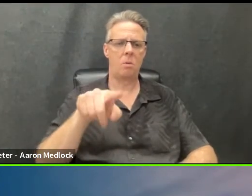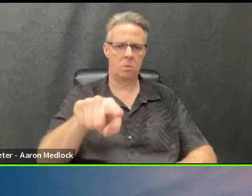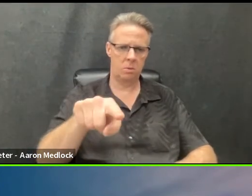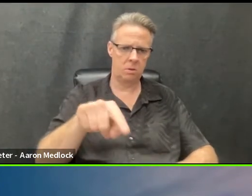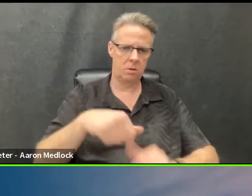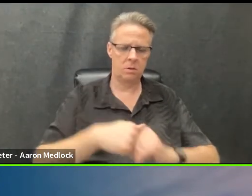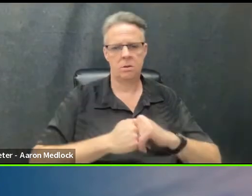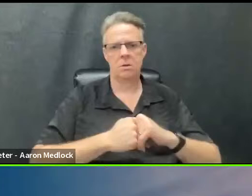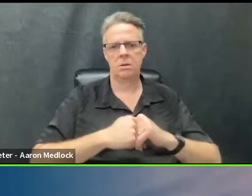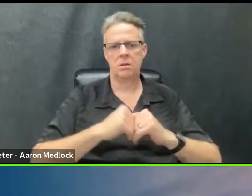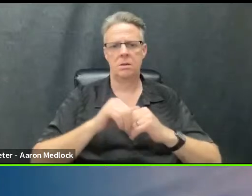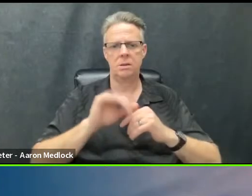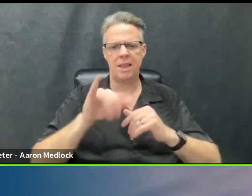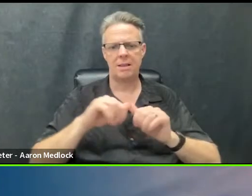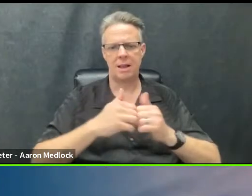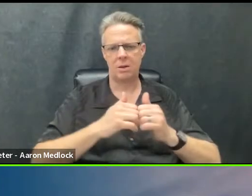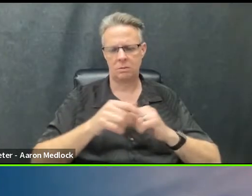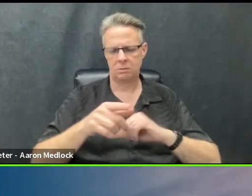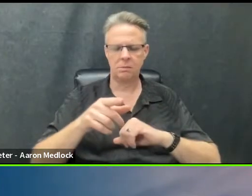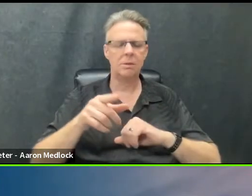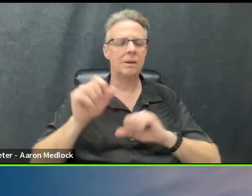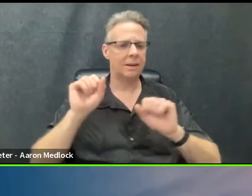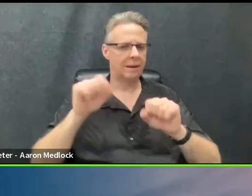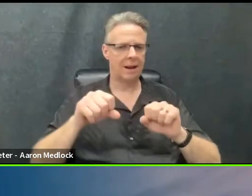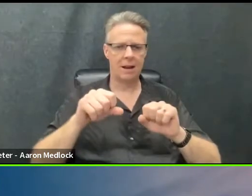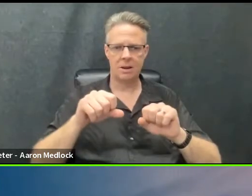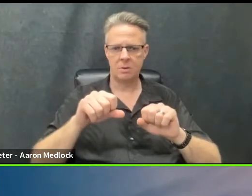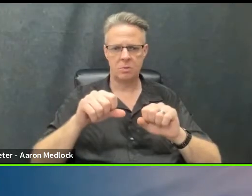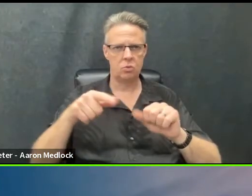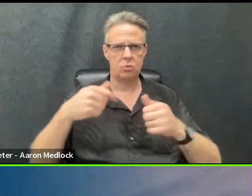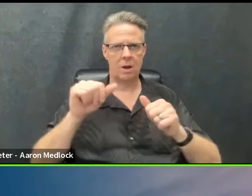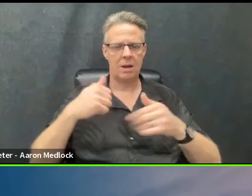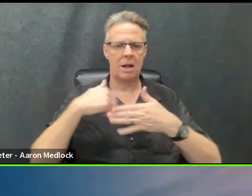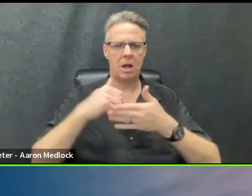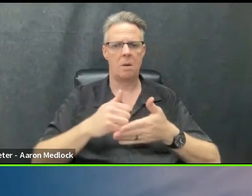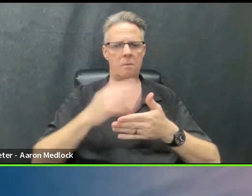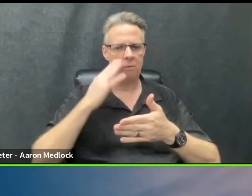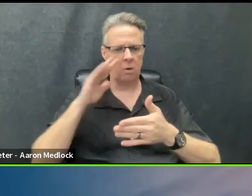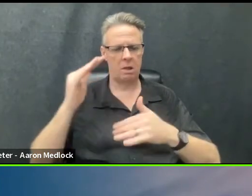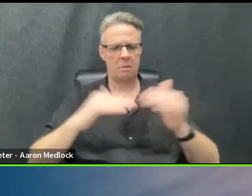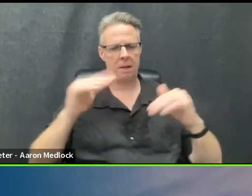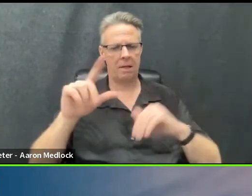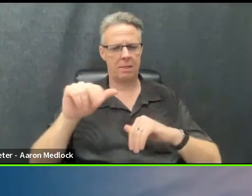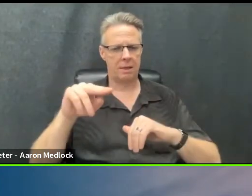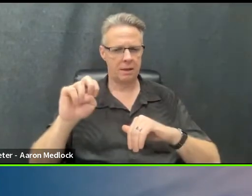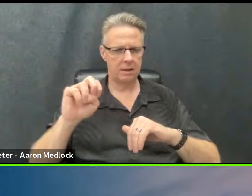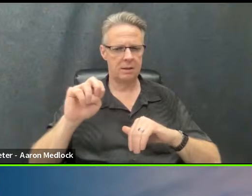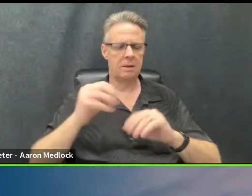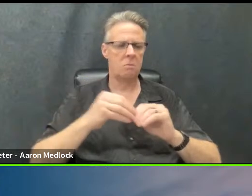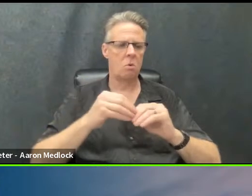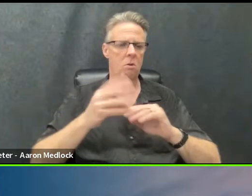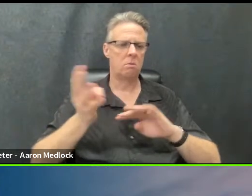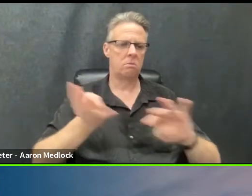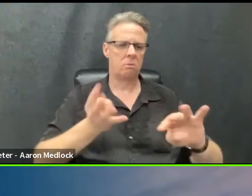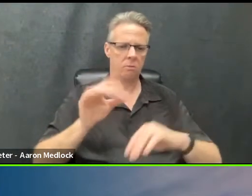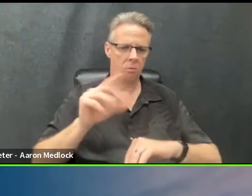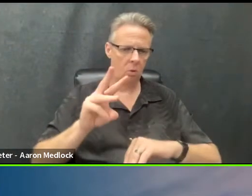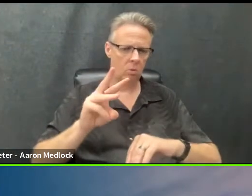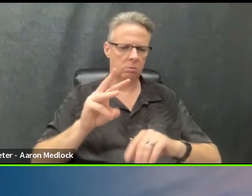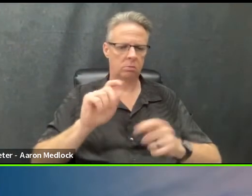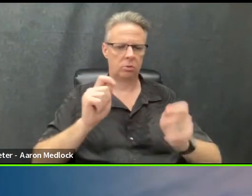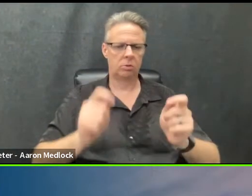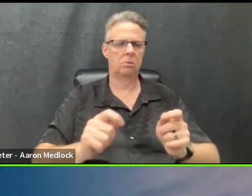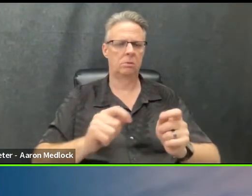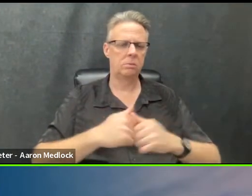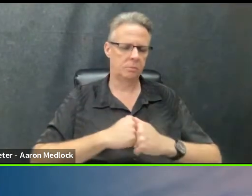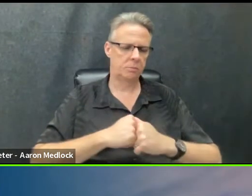going beyond one interchange. They absolutely can go beyond one. They're trying to help you with lane balance and flows and kind of drop it kind of